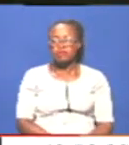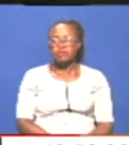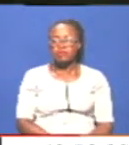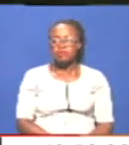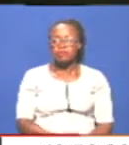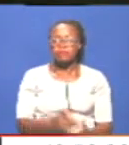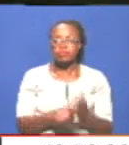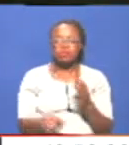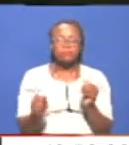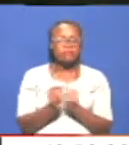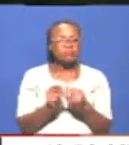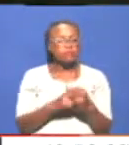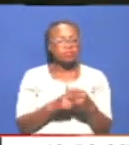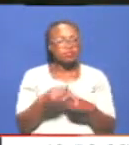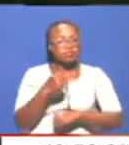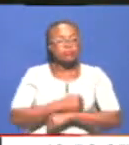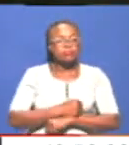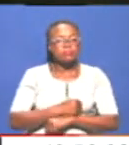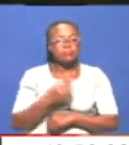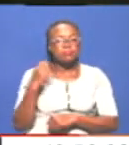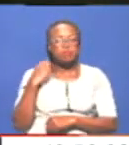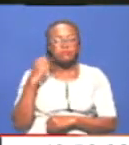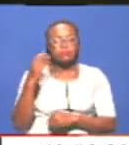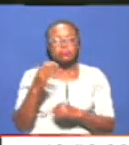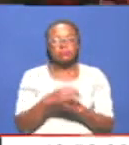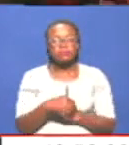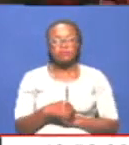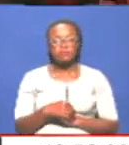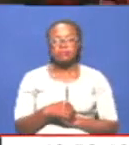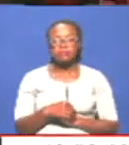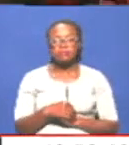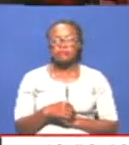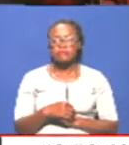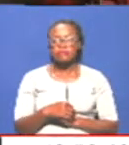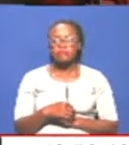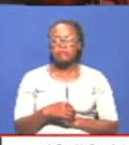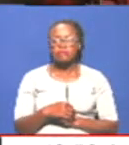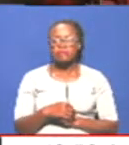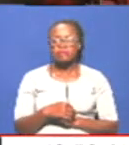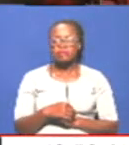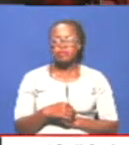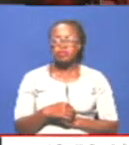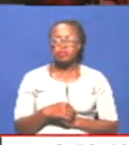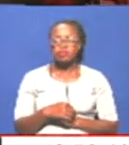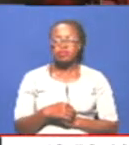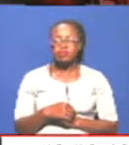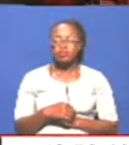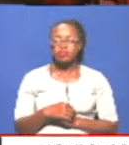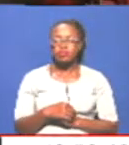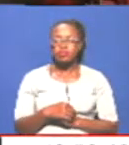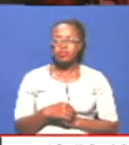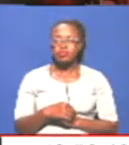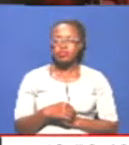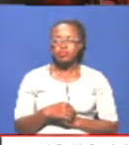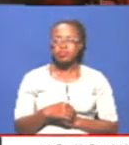17 Schools Championship. Her name is Masi Ngado. Masi, a very good morning to you. Good morning. Well, you know, Masi, at least I can